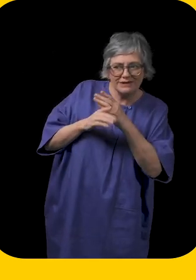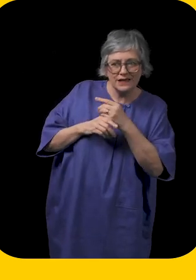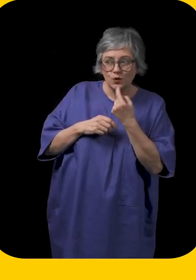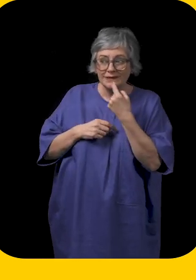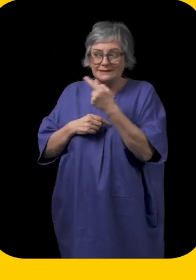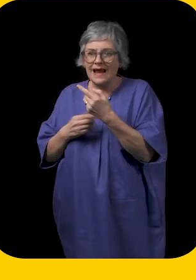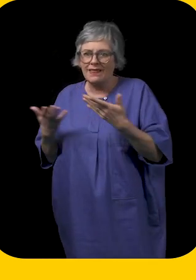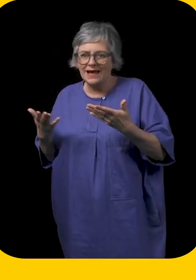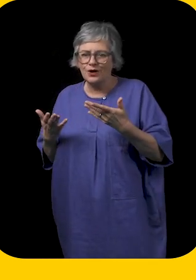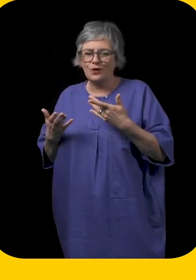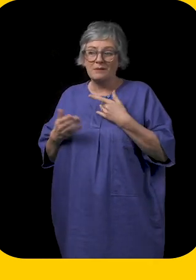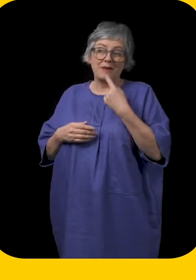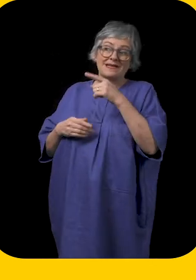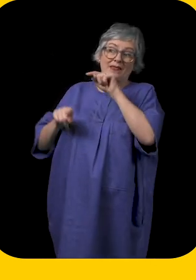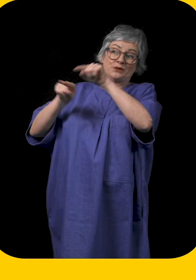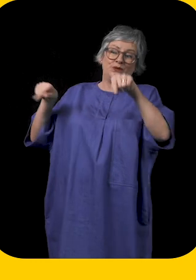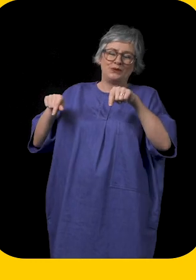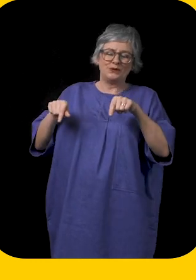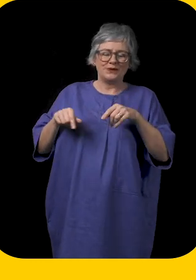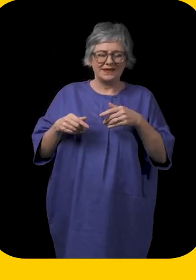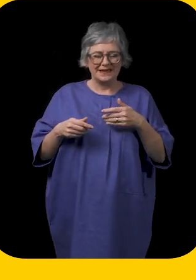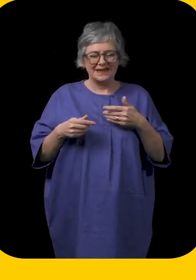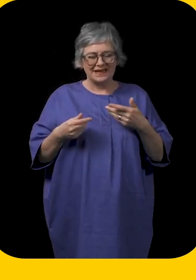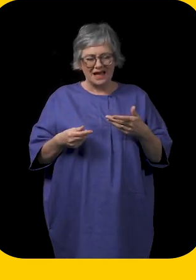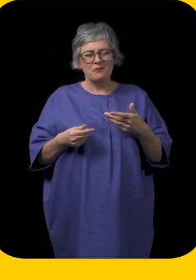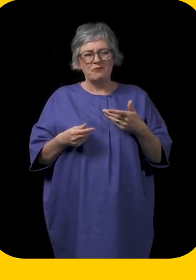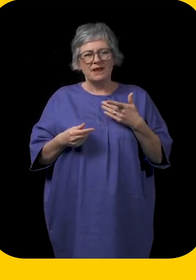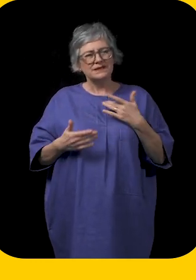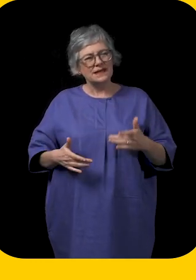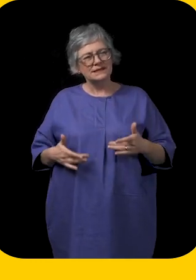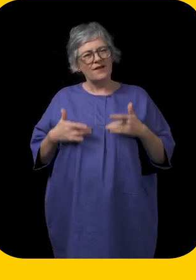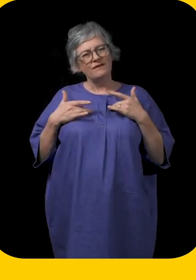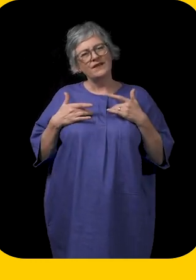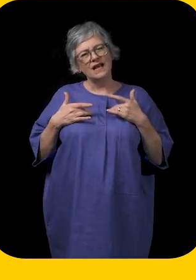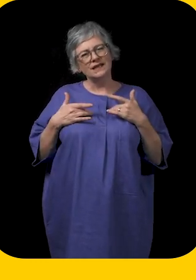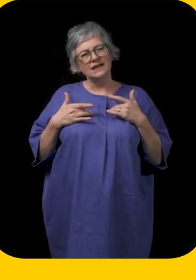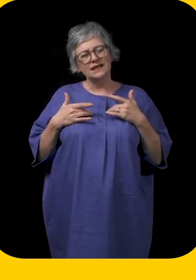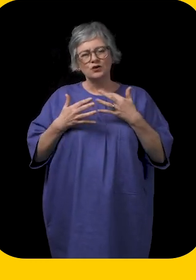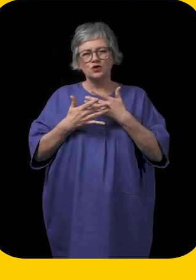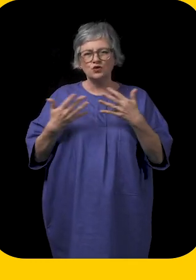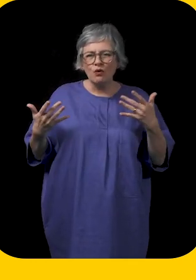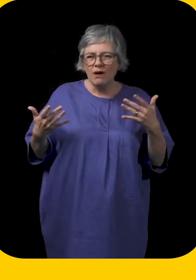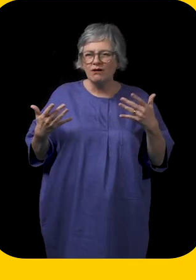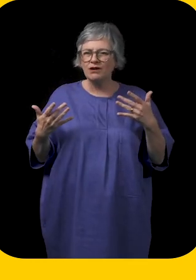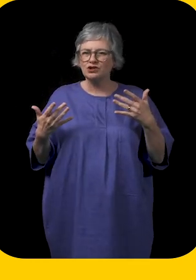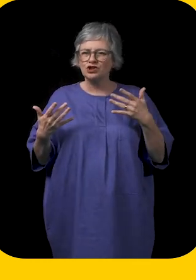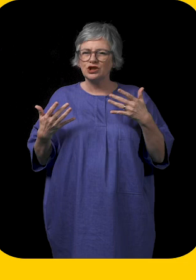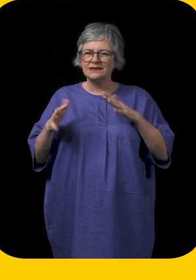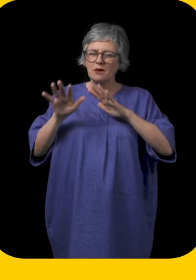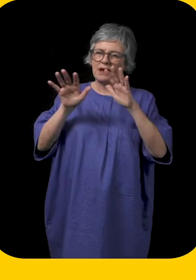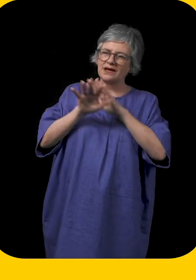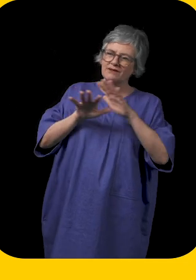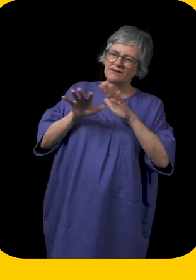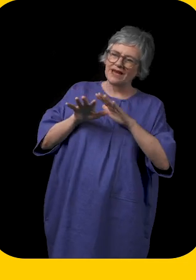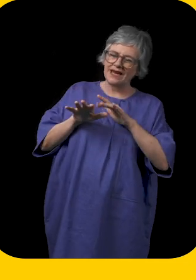top secret stuff that I don't tell anyone, but I'm obviously telling you. but there is this sense, because that's so much about faith,